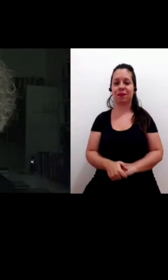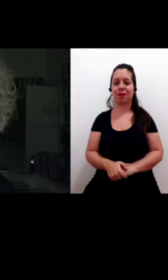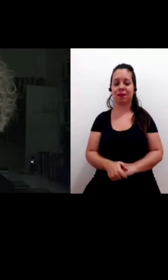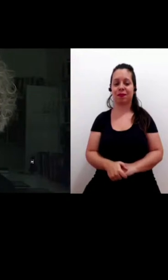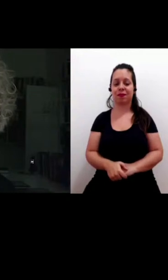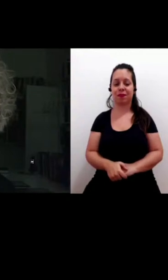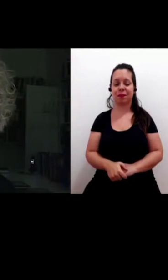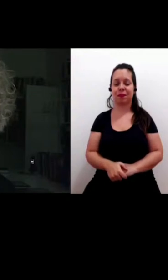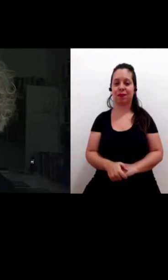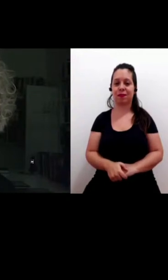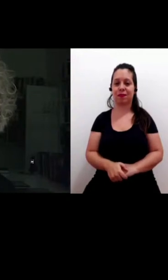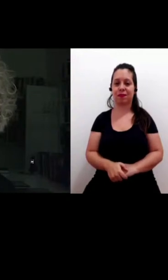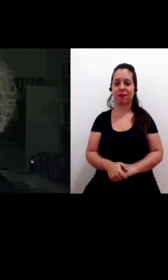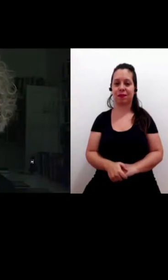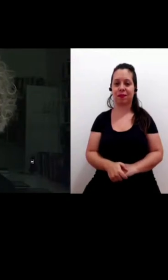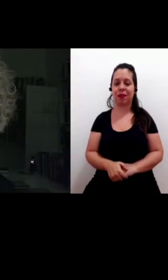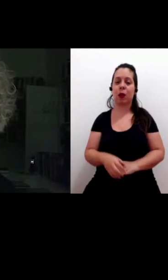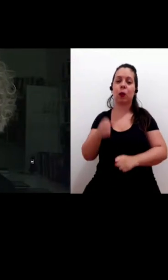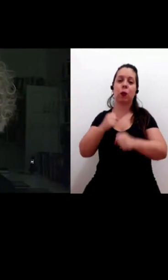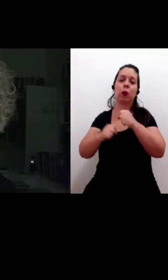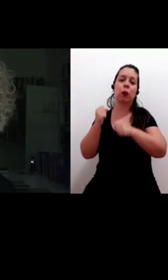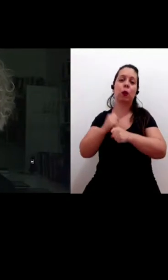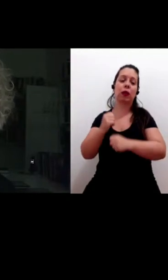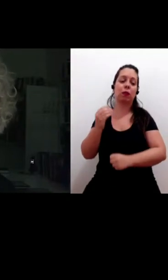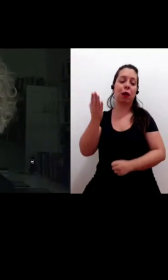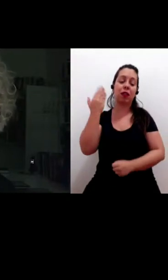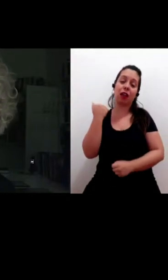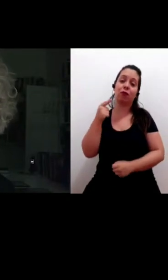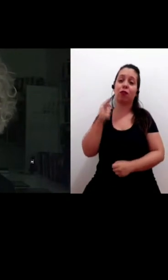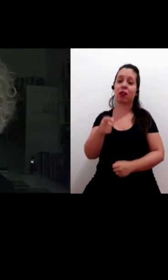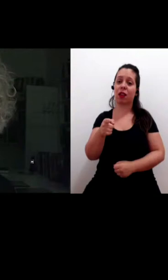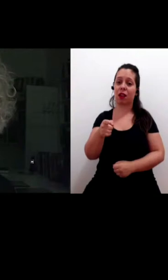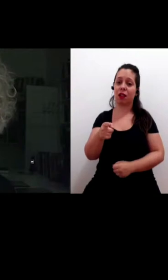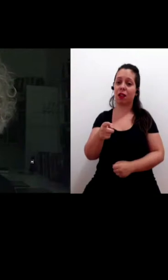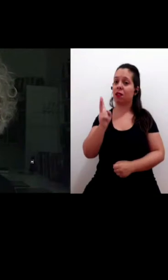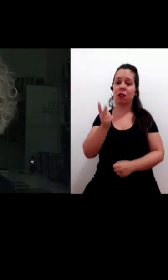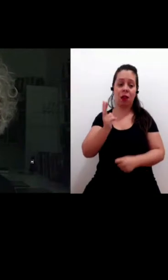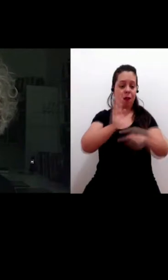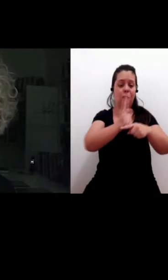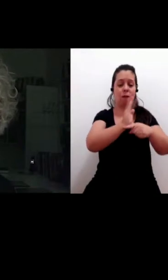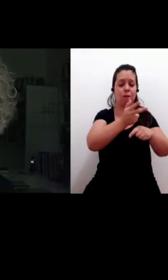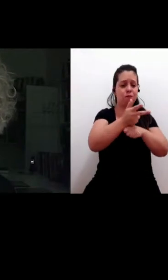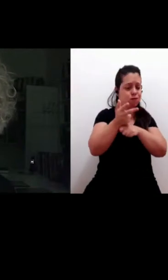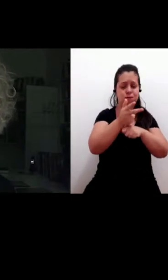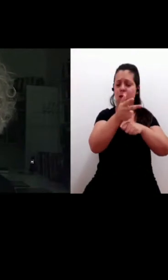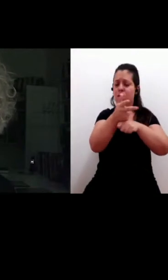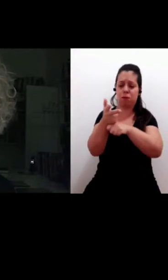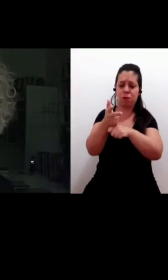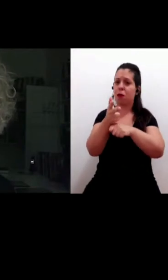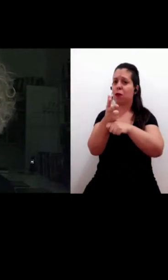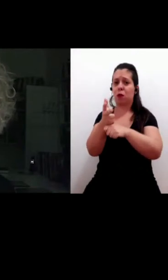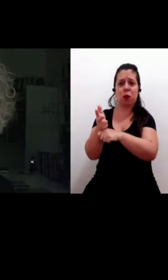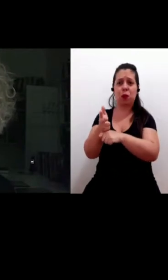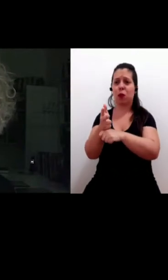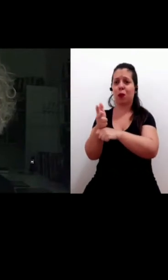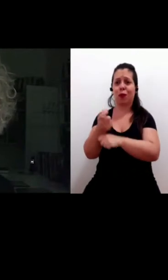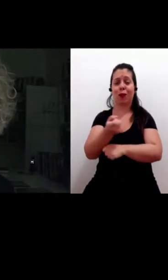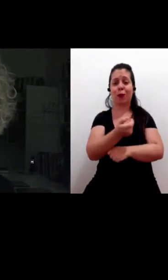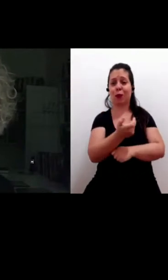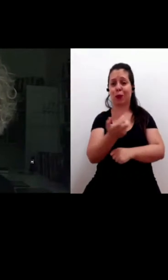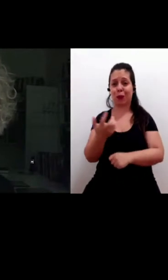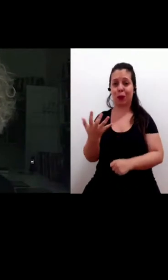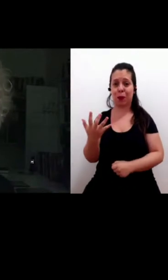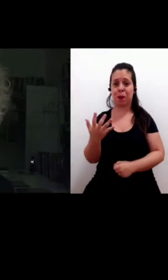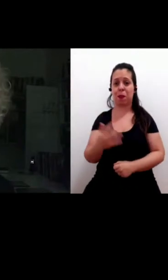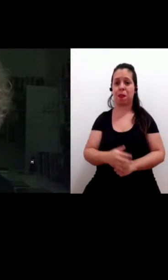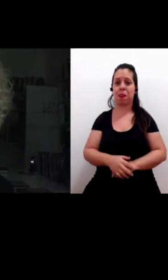in the last years, you're kept making more and more and more films. And it's quite impossible to close your